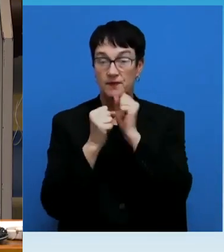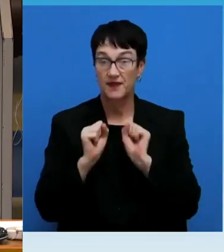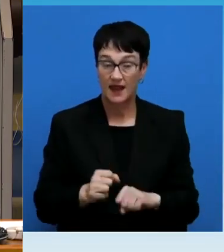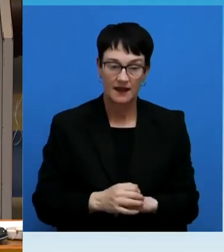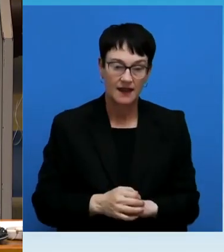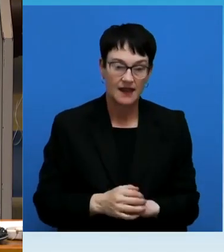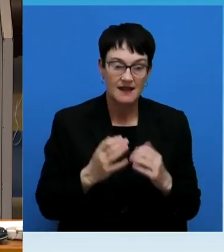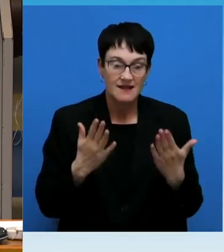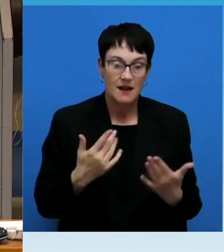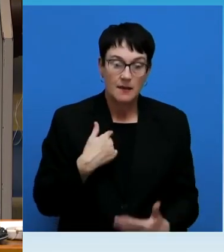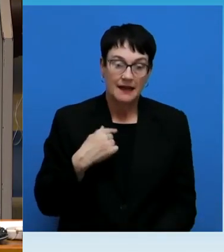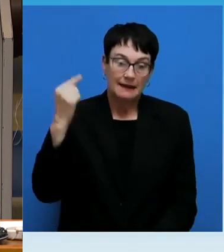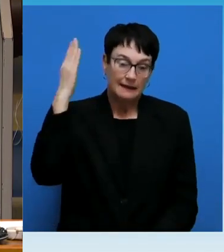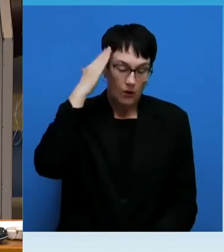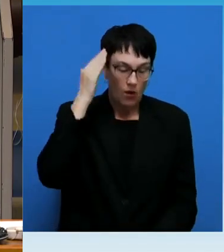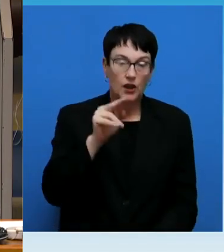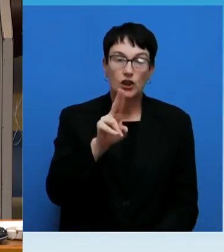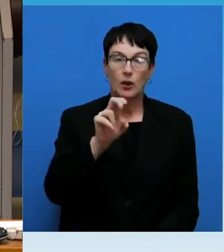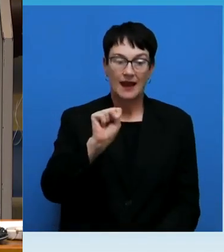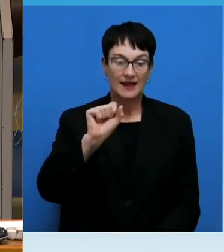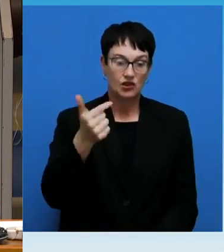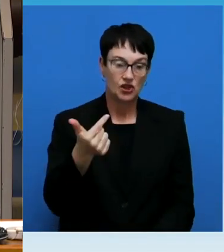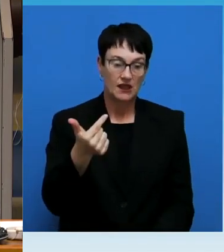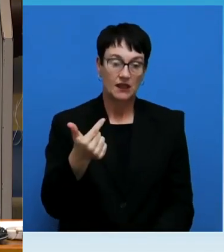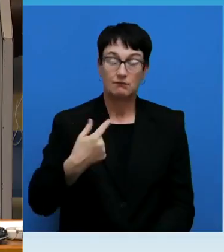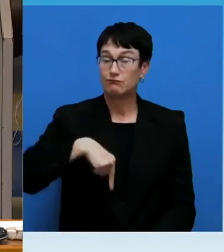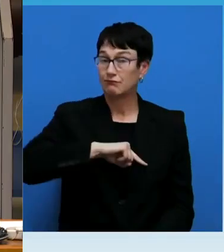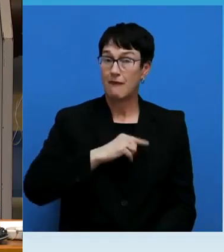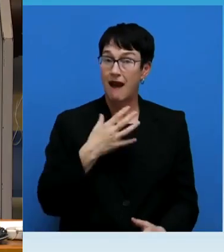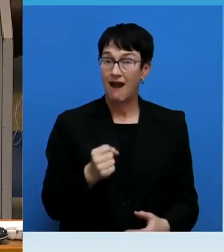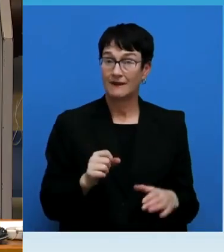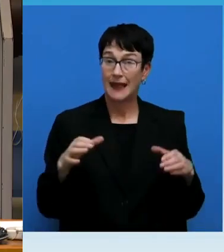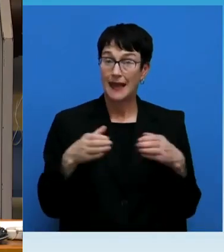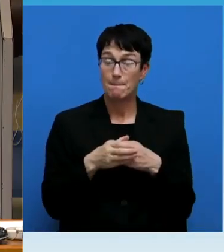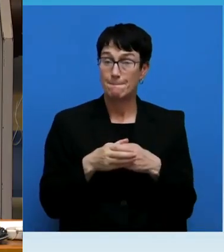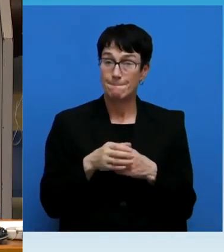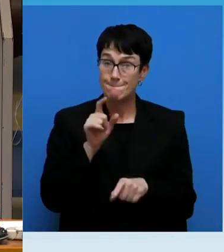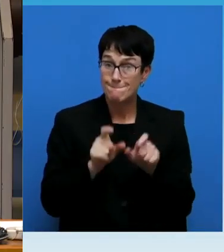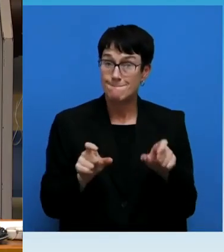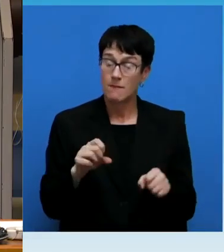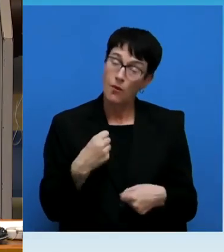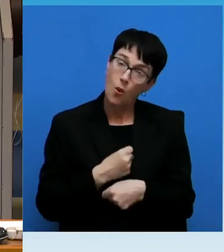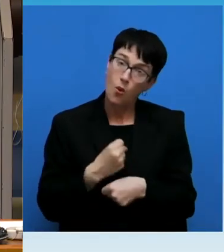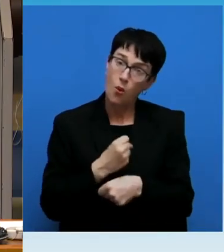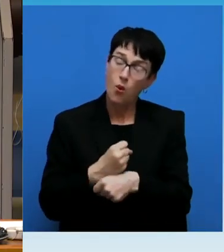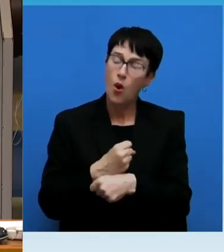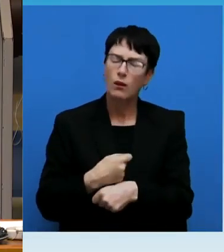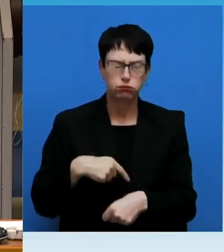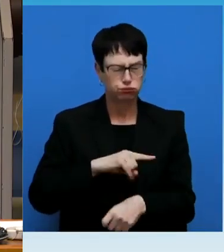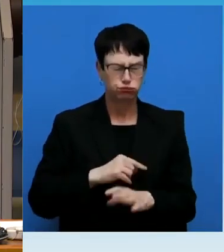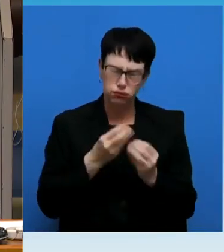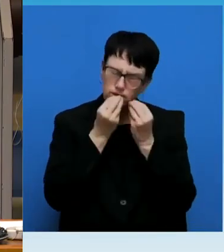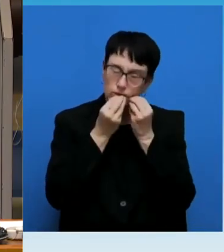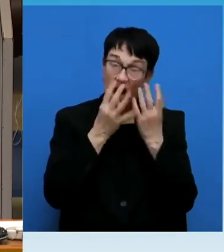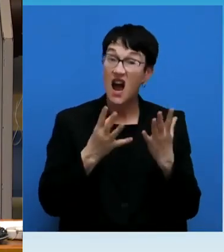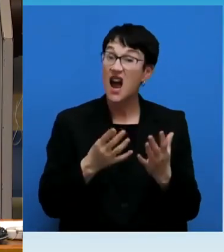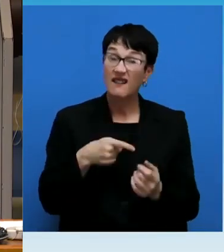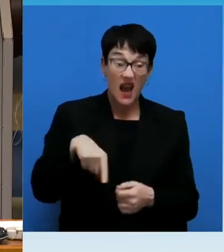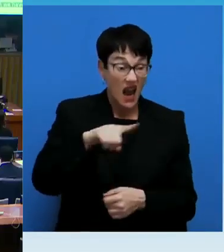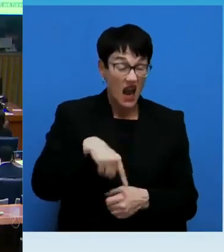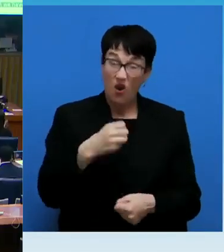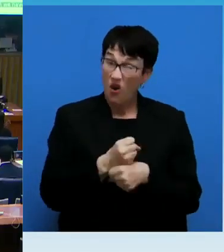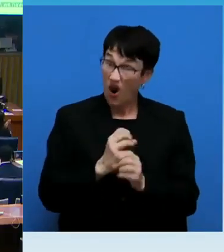around the corner there. They are amazing people, and I'd love that you give them applause, because without them, we'll not be seen. Thank